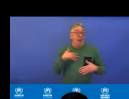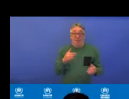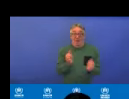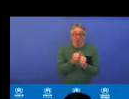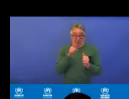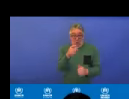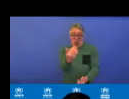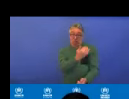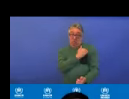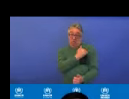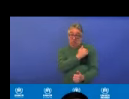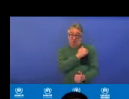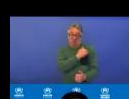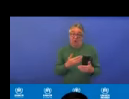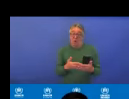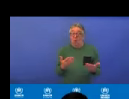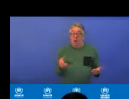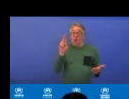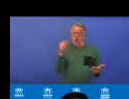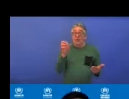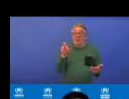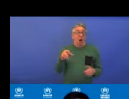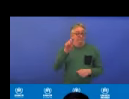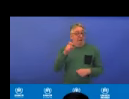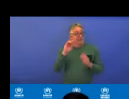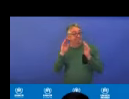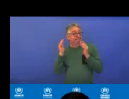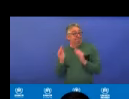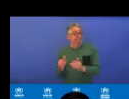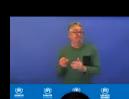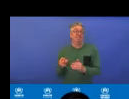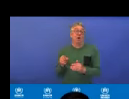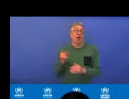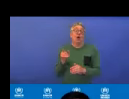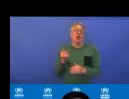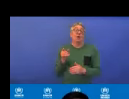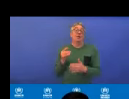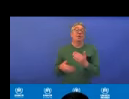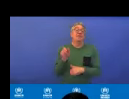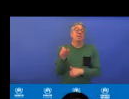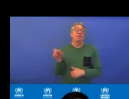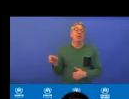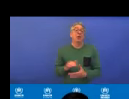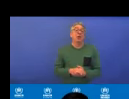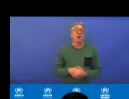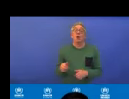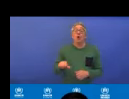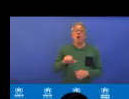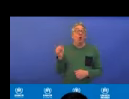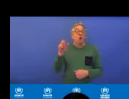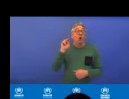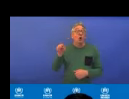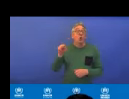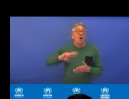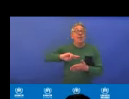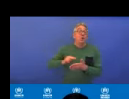but also, as Juan Ignacio mentioned, through some of the other treaty bodies, which, as he rightly said, are very interested and welcome to hear